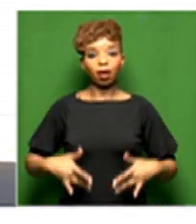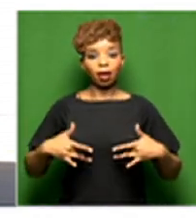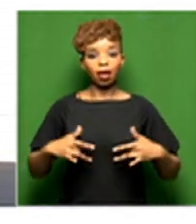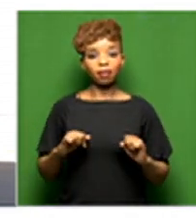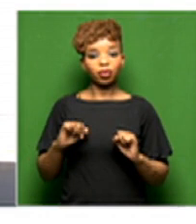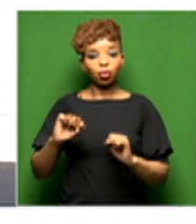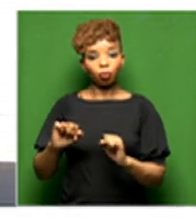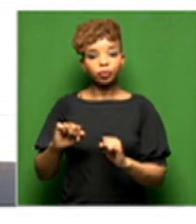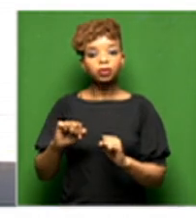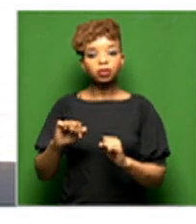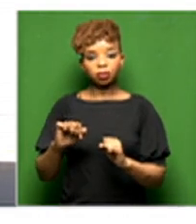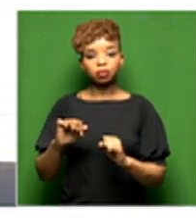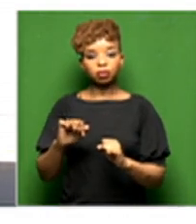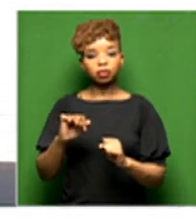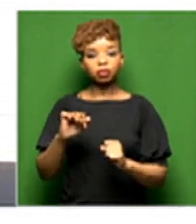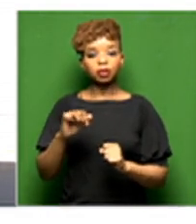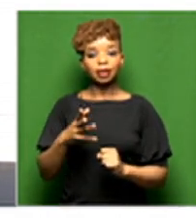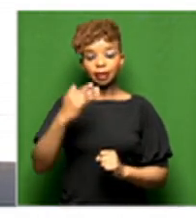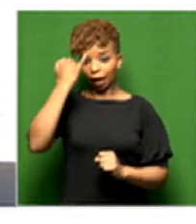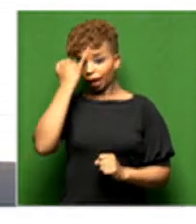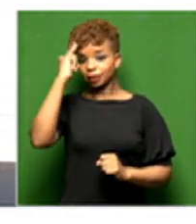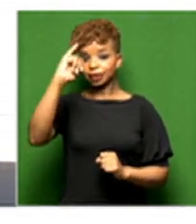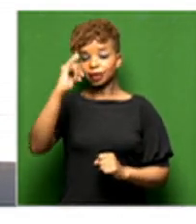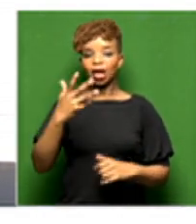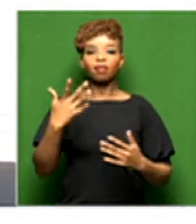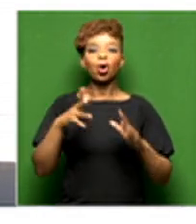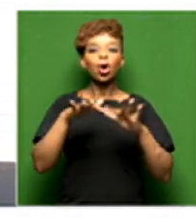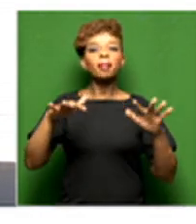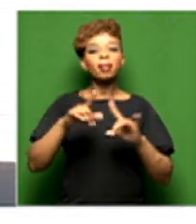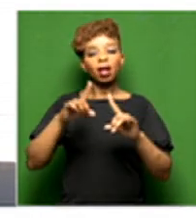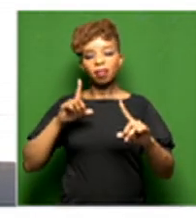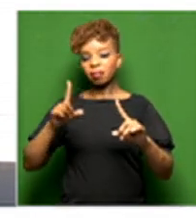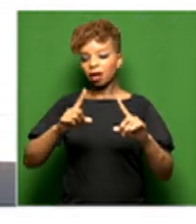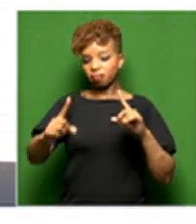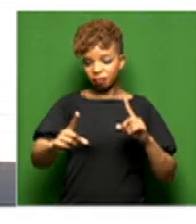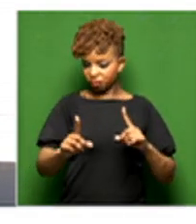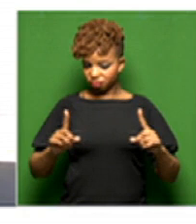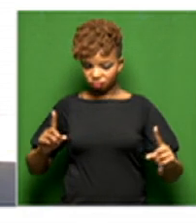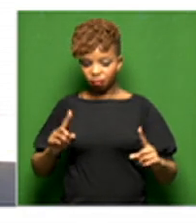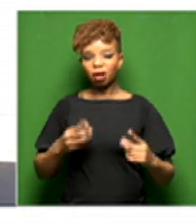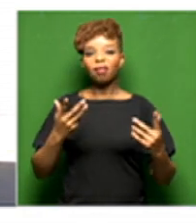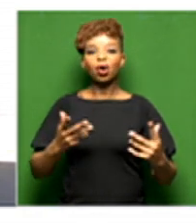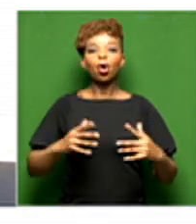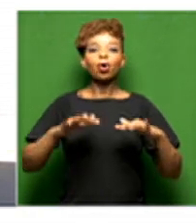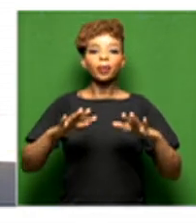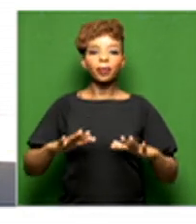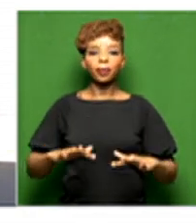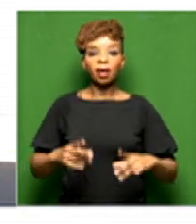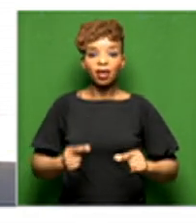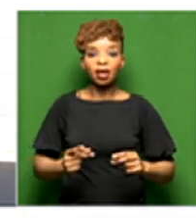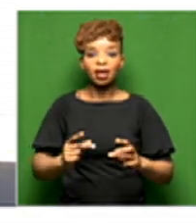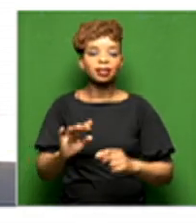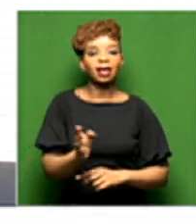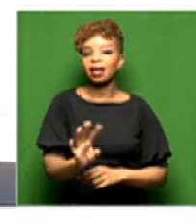naive. These ideas of social distancing were to slow the spread of the virus. The reality is you will be exposed